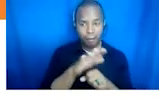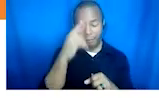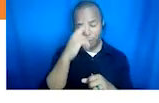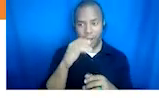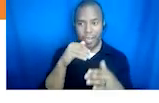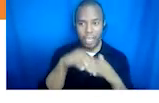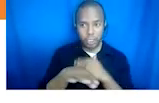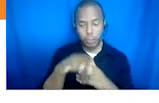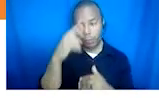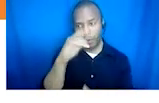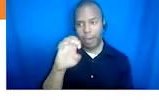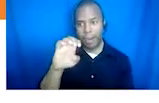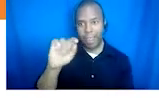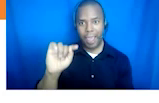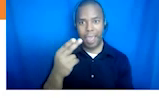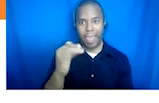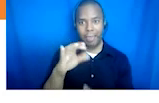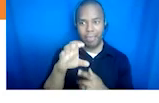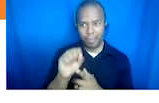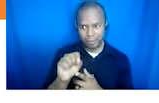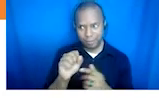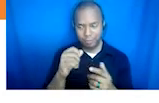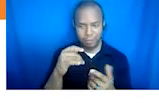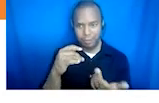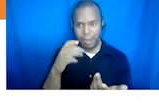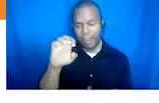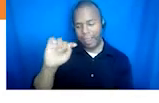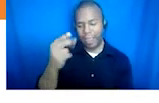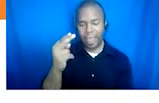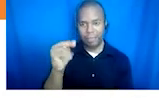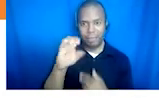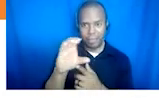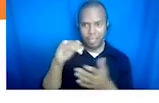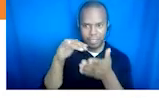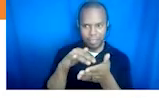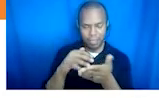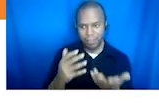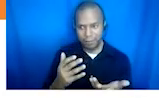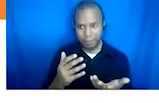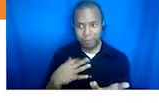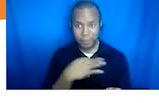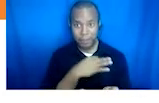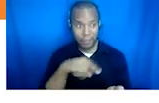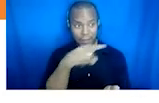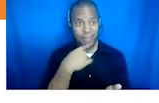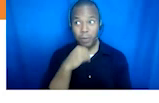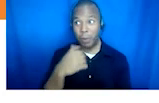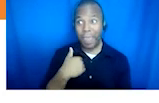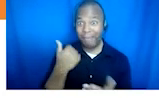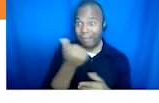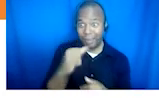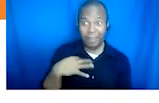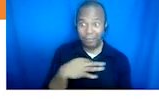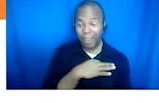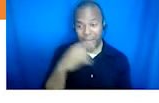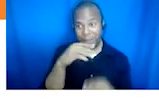classes for the summer class. And could ethnic studies have more faculty teach that? And the ethnic studies folks said, we don't have any faculty to teach them over